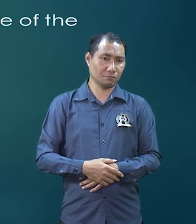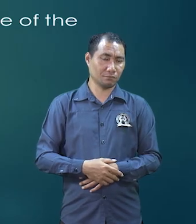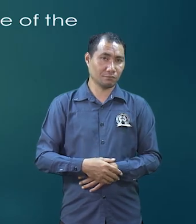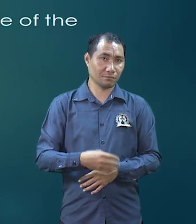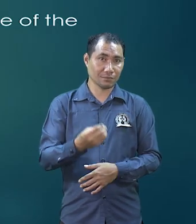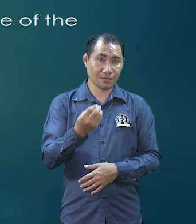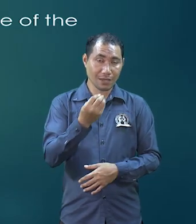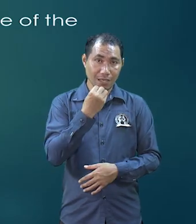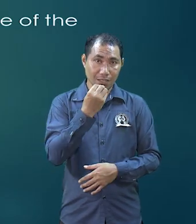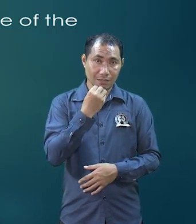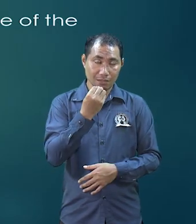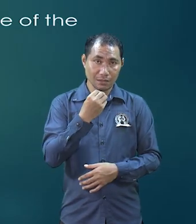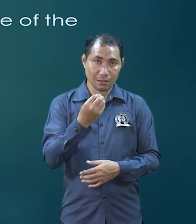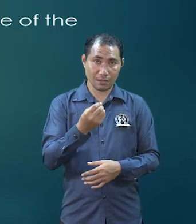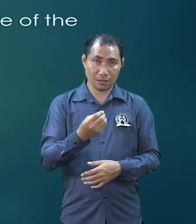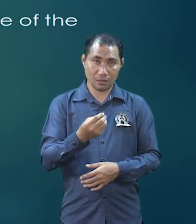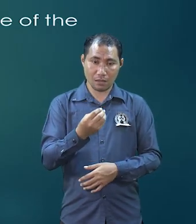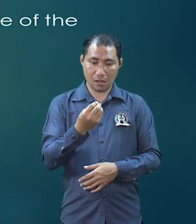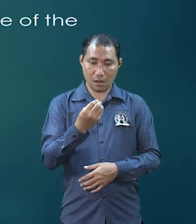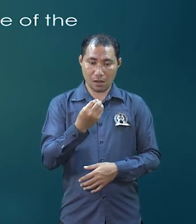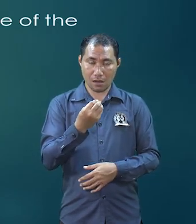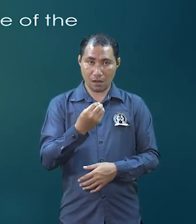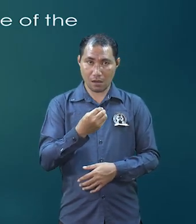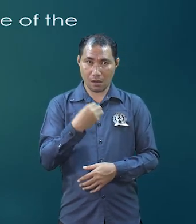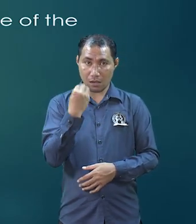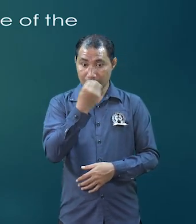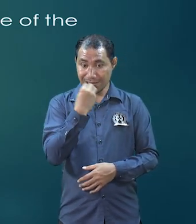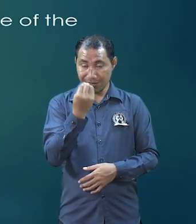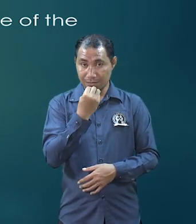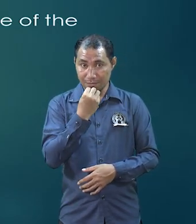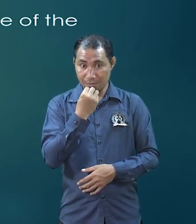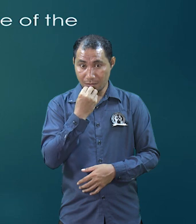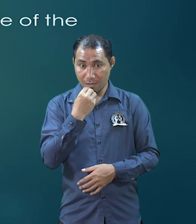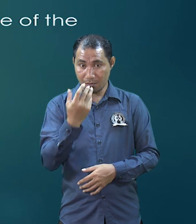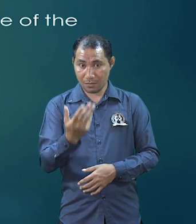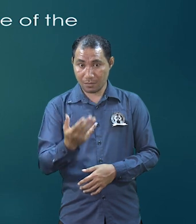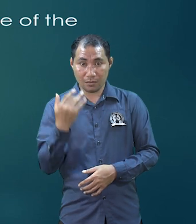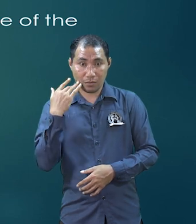eat cooked foods just as soon as they come off the heat.